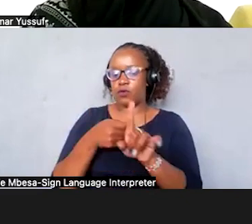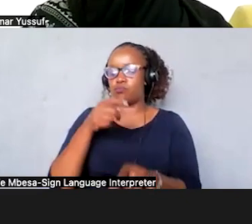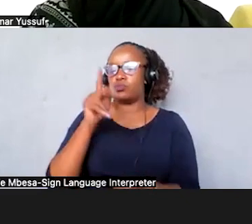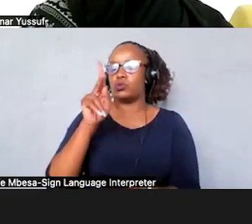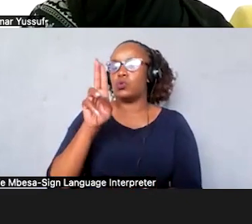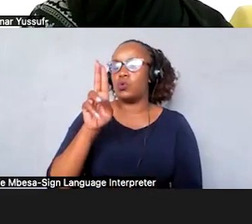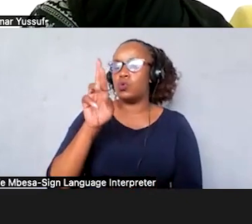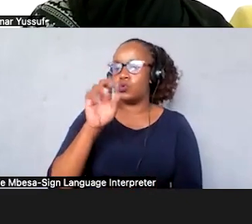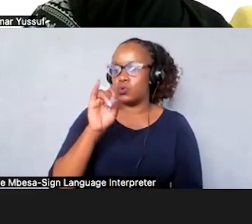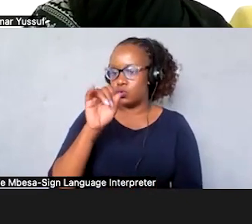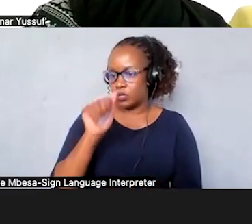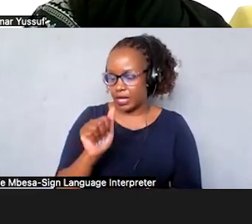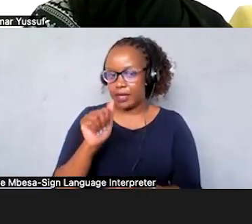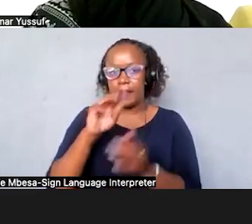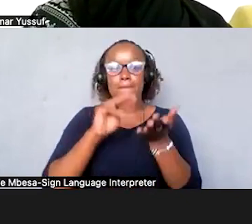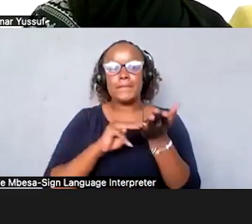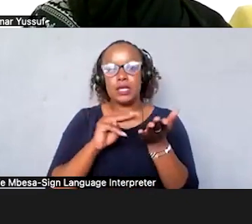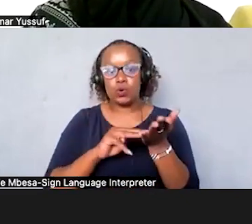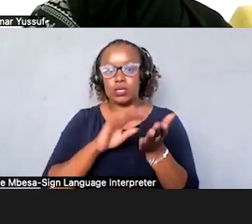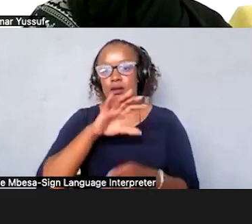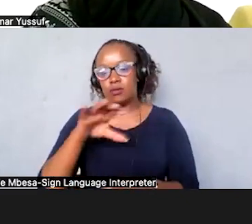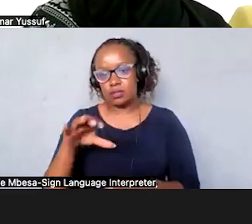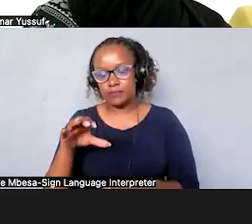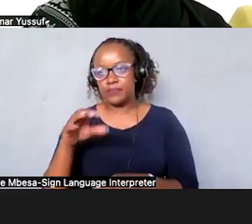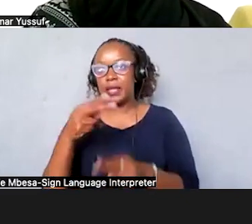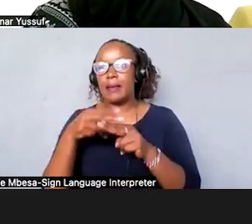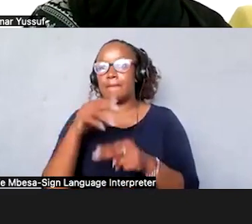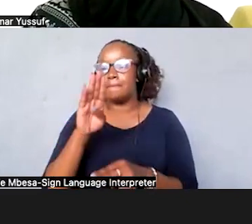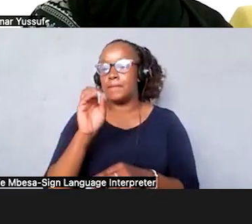She's called Boke. Boke represented us,